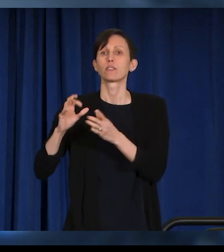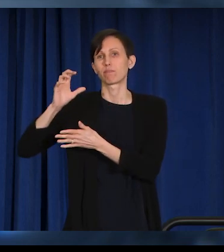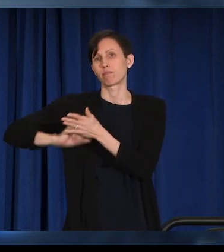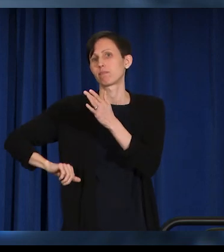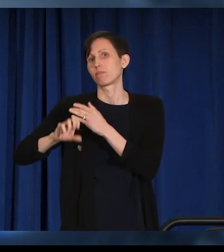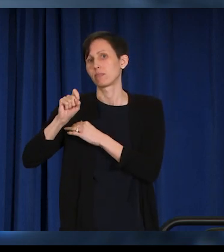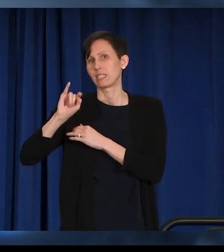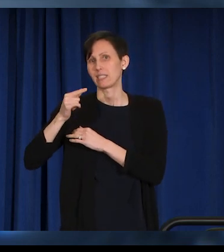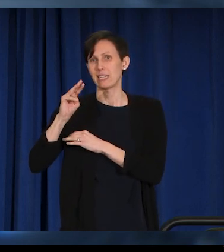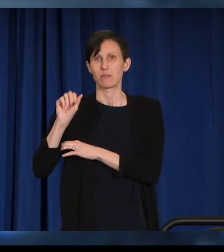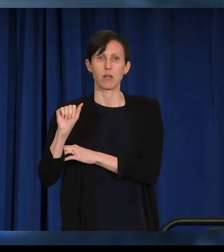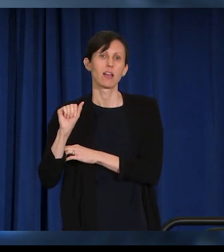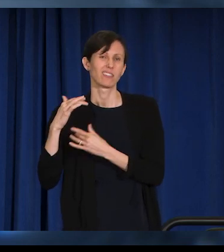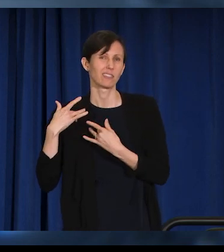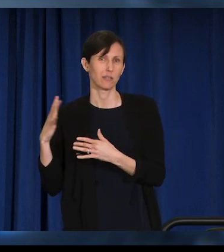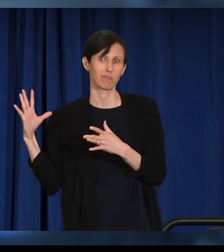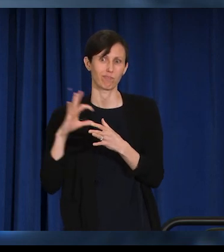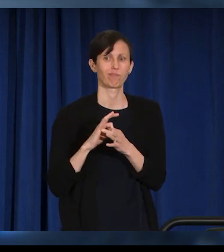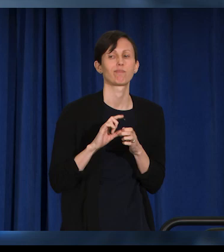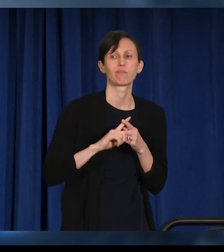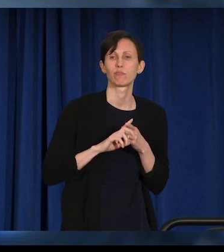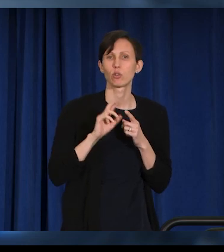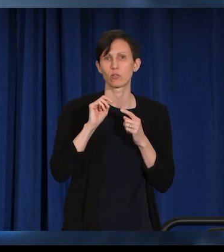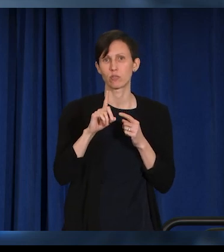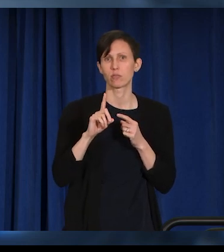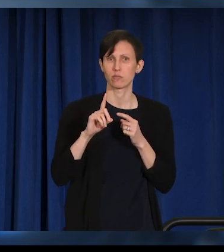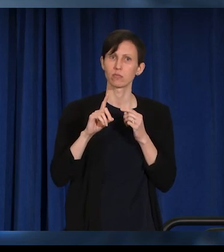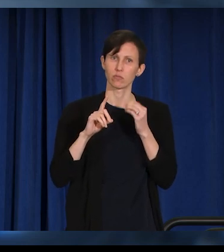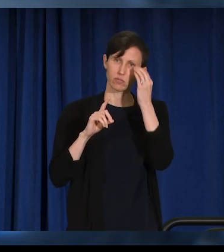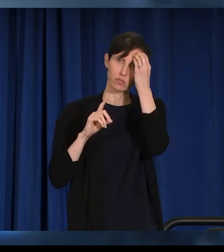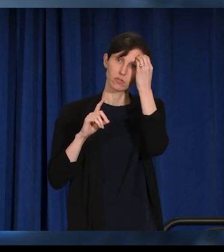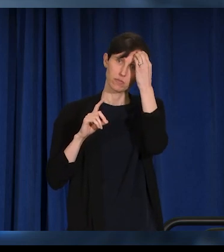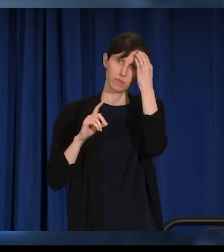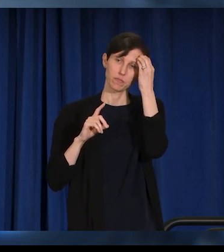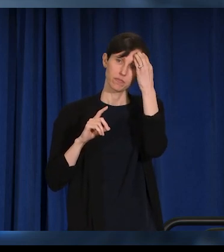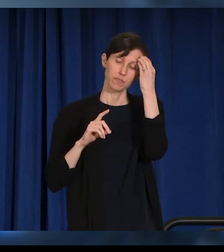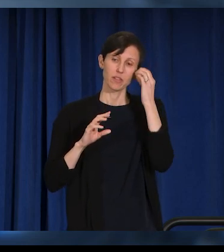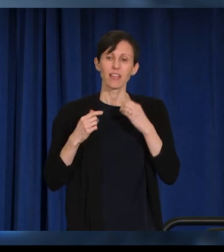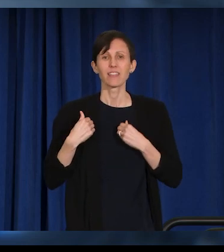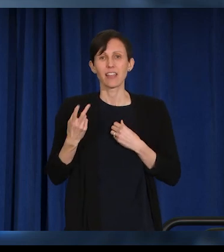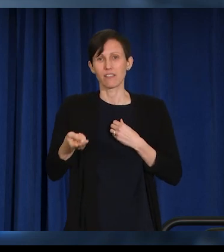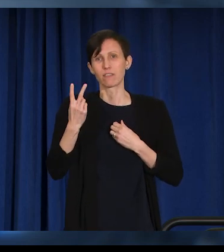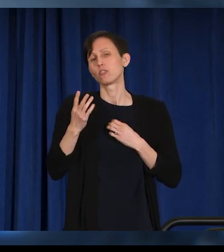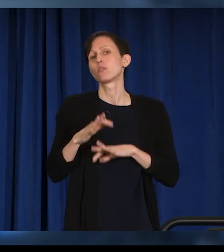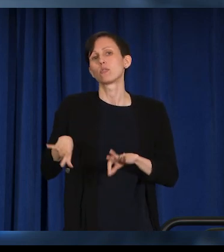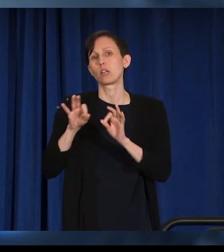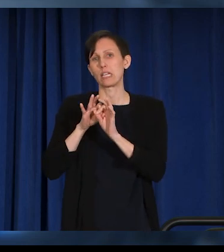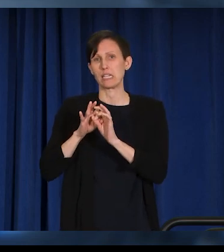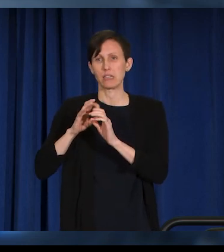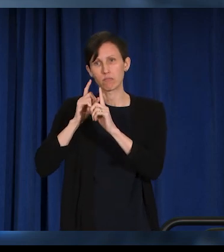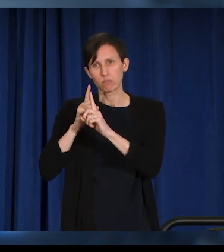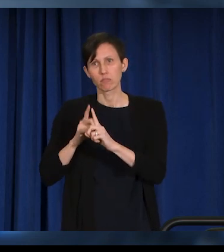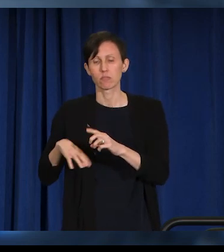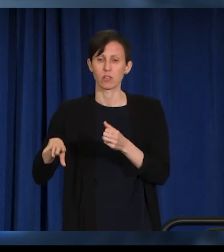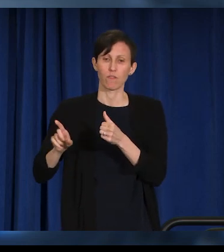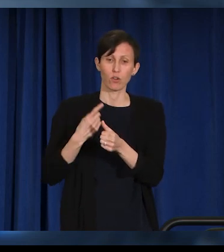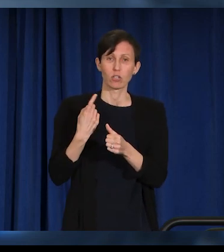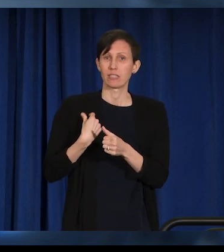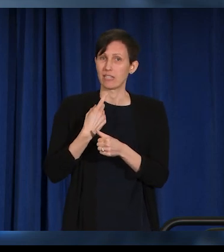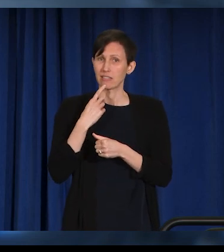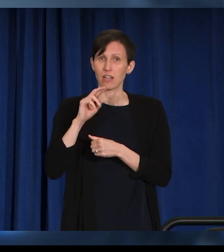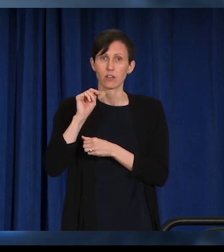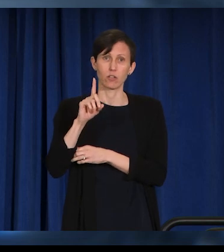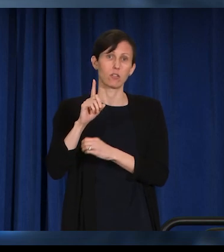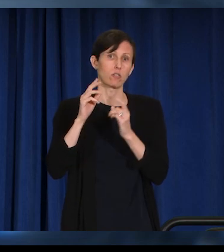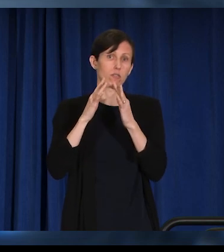attached to neurological differences. At its core, the neurodiversity movement makes two key arguments. First, that neurological variation